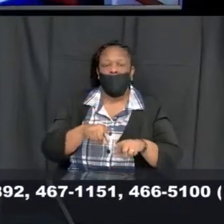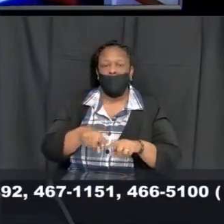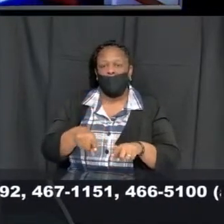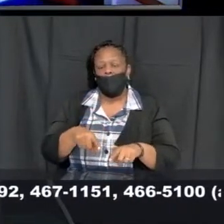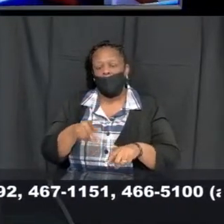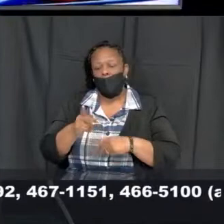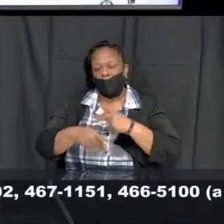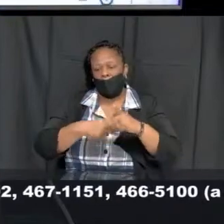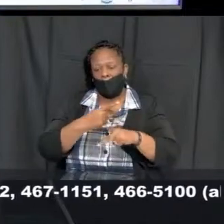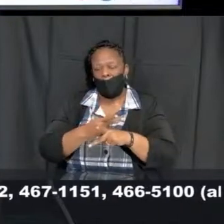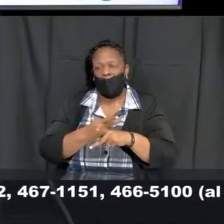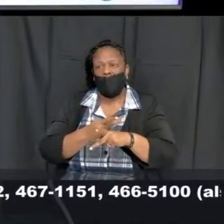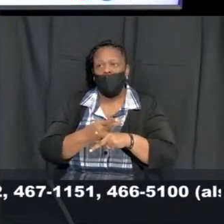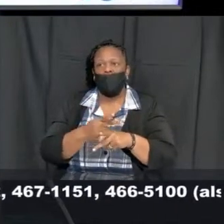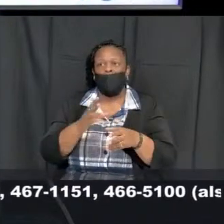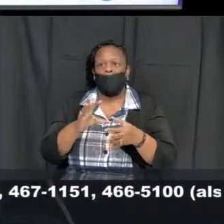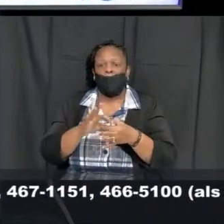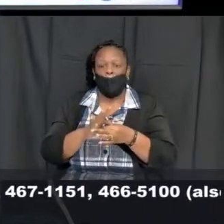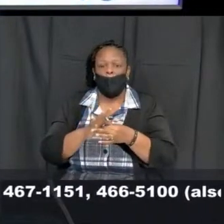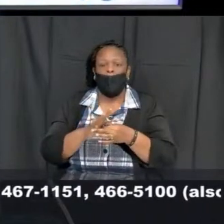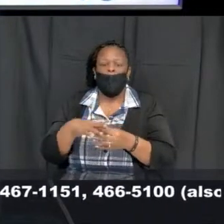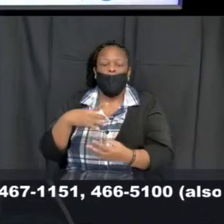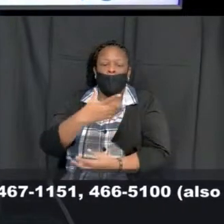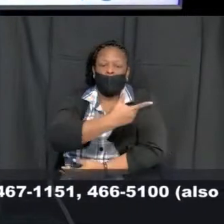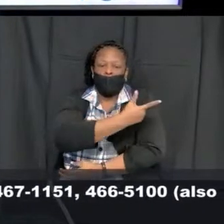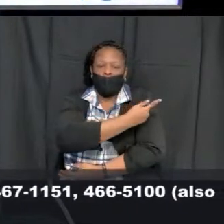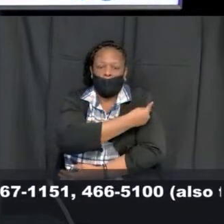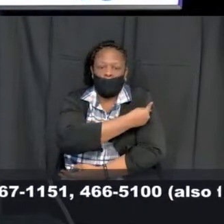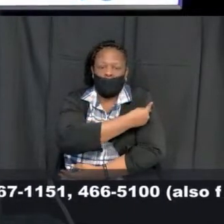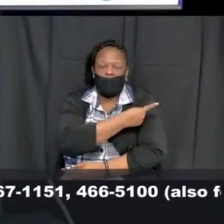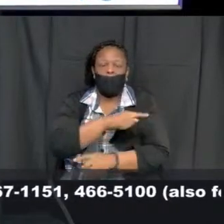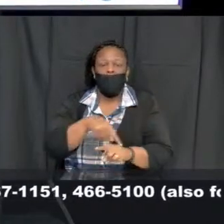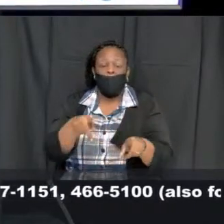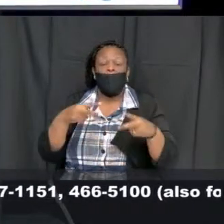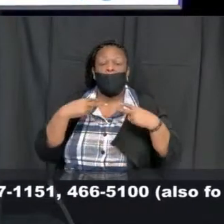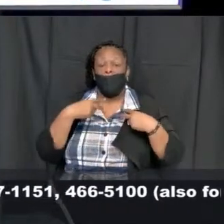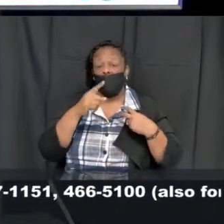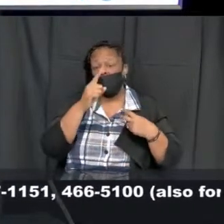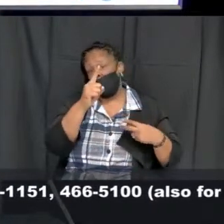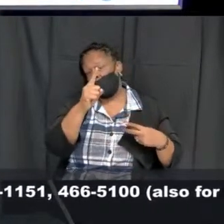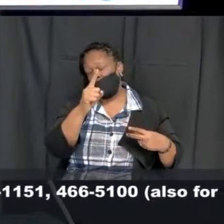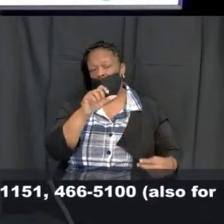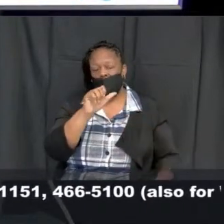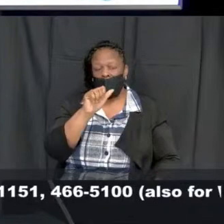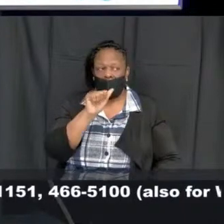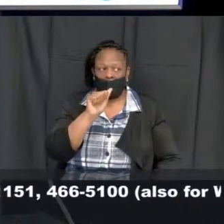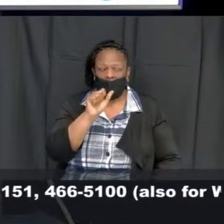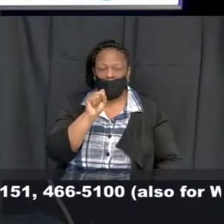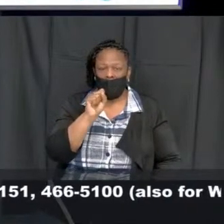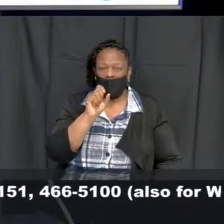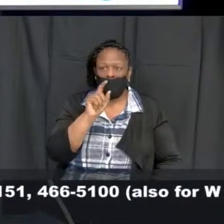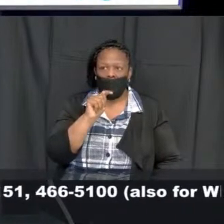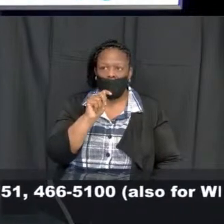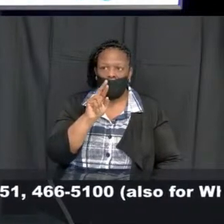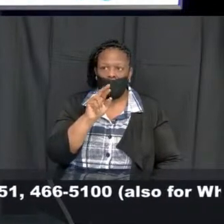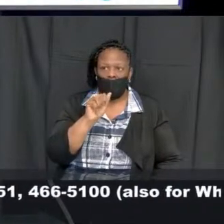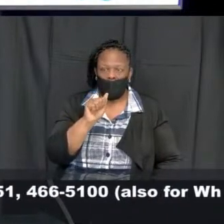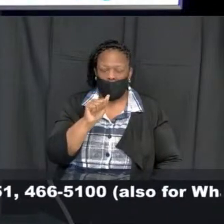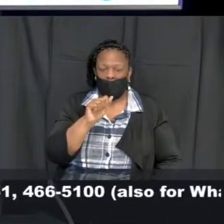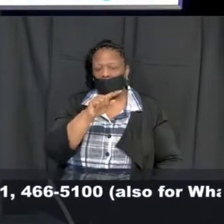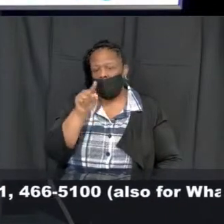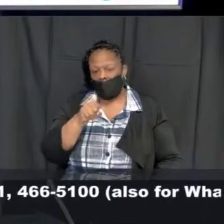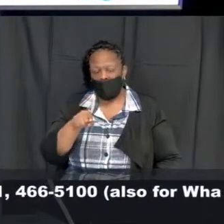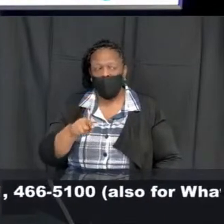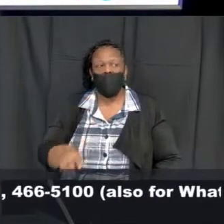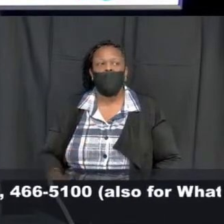manufactured in South Korea. That's AstraZeneca SK Bioscience And then you have the Johnson & Johnson that was